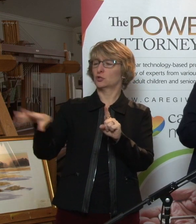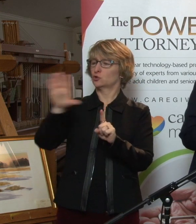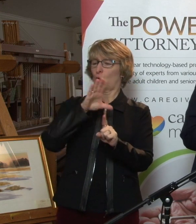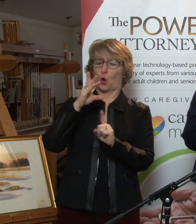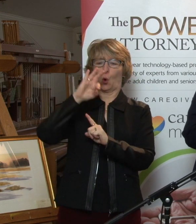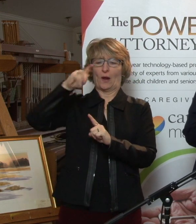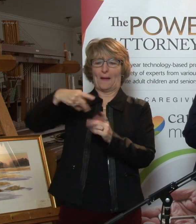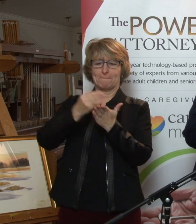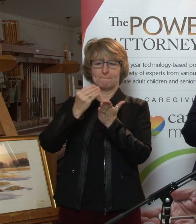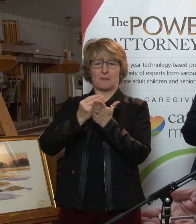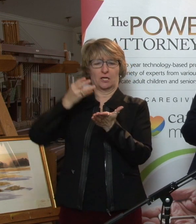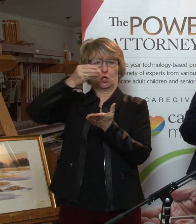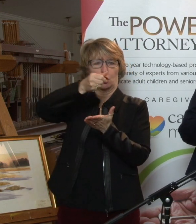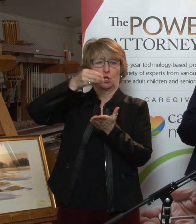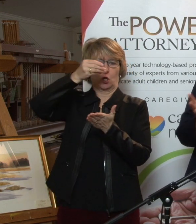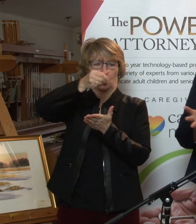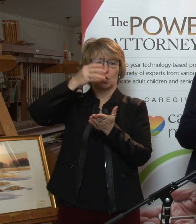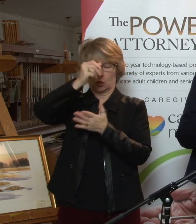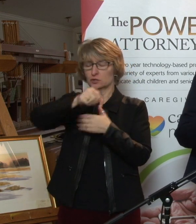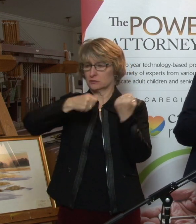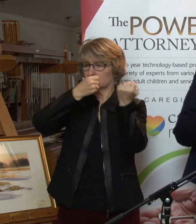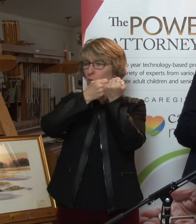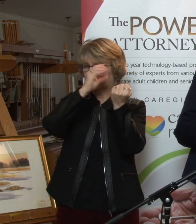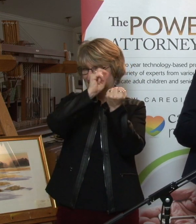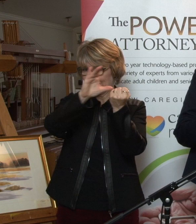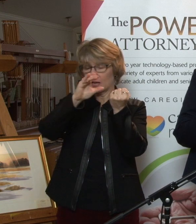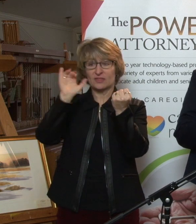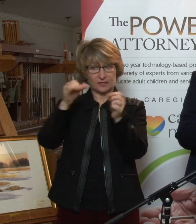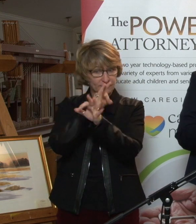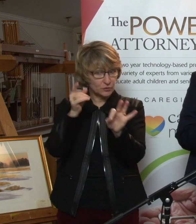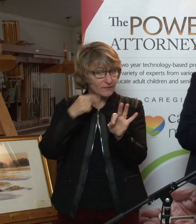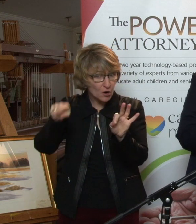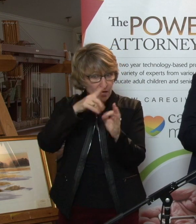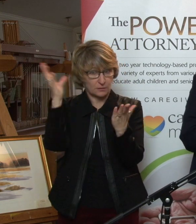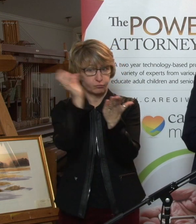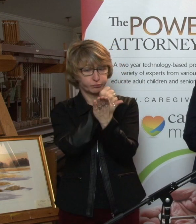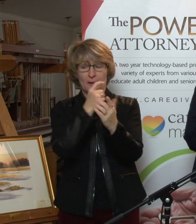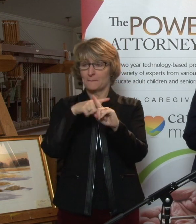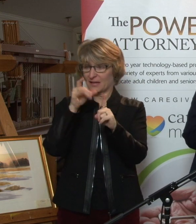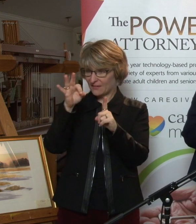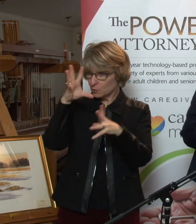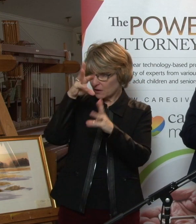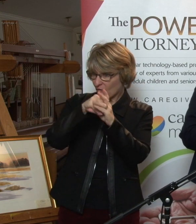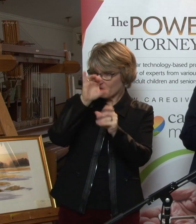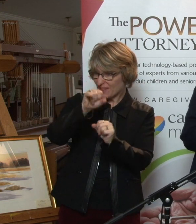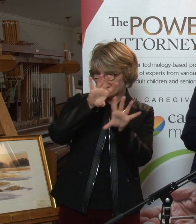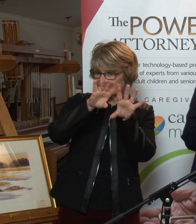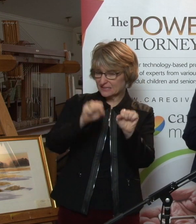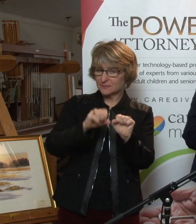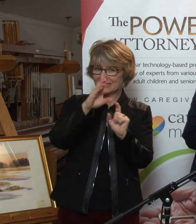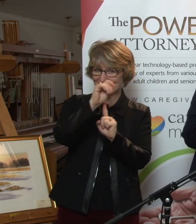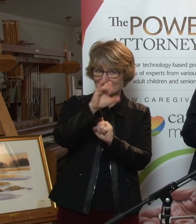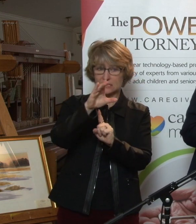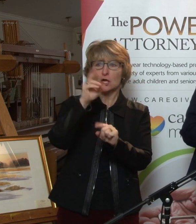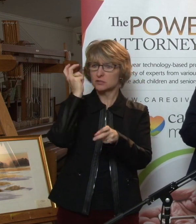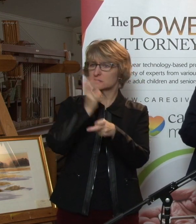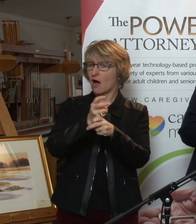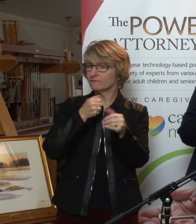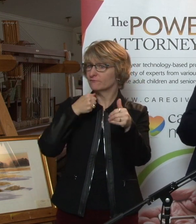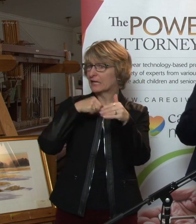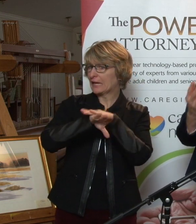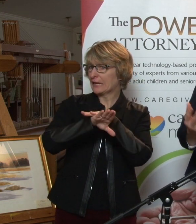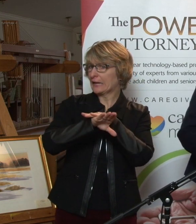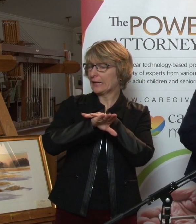into. So, and that's free for us. But anyone who's been in that system knows it's pretty hard to get into,